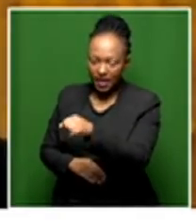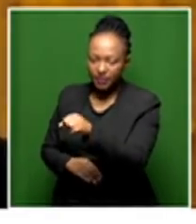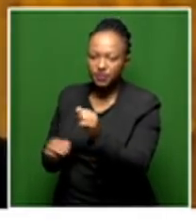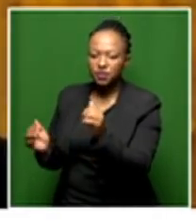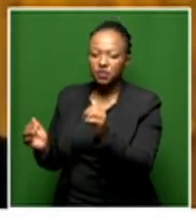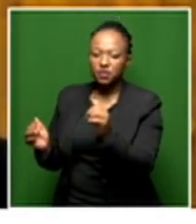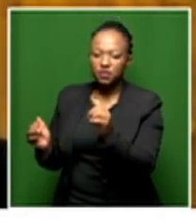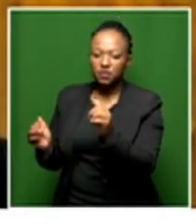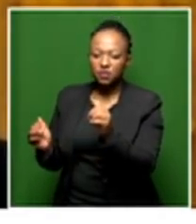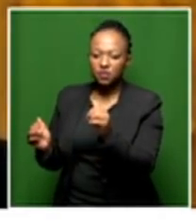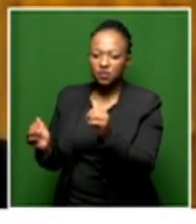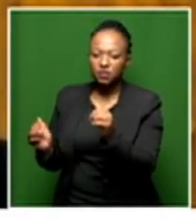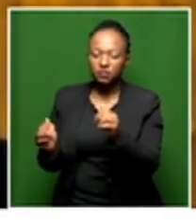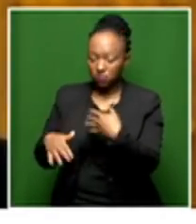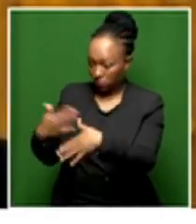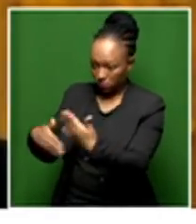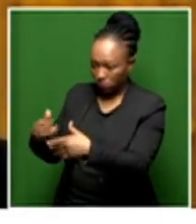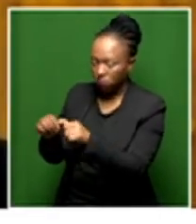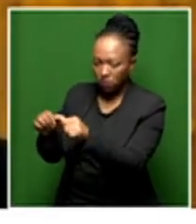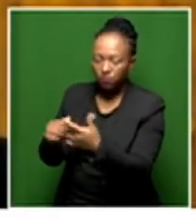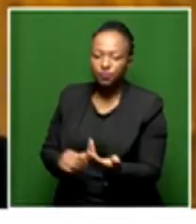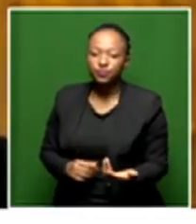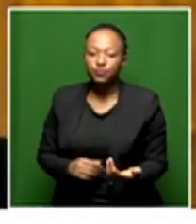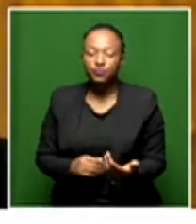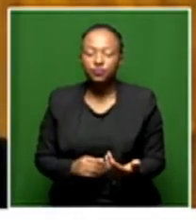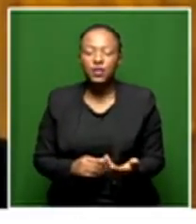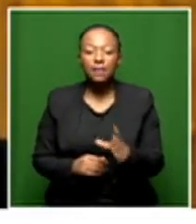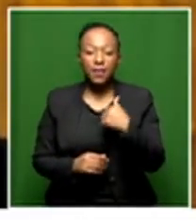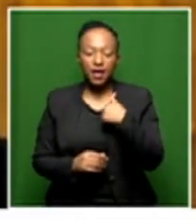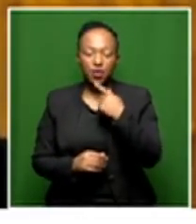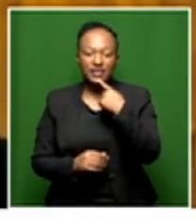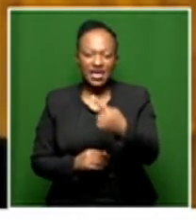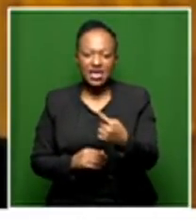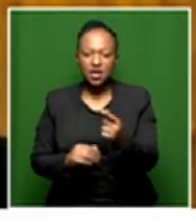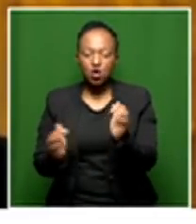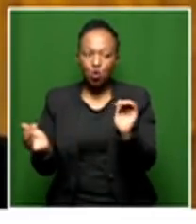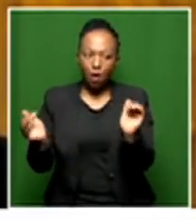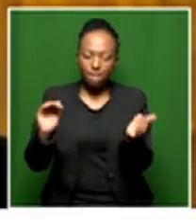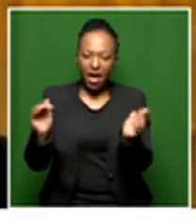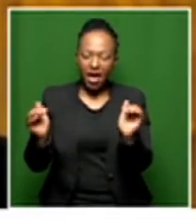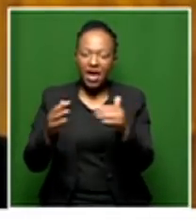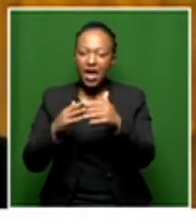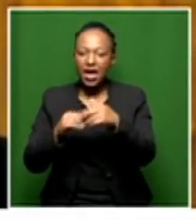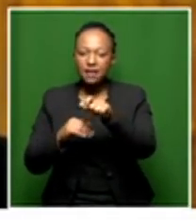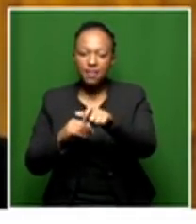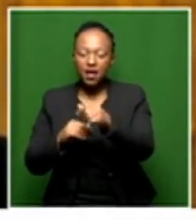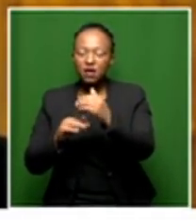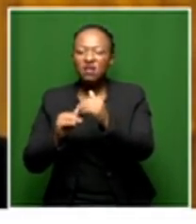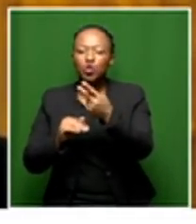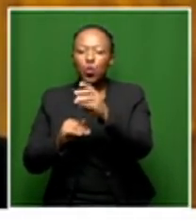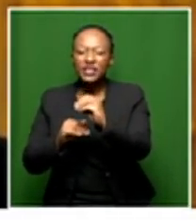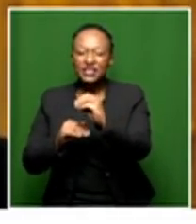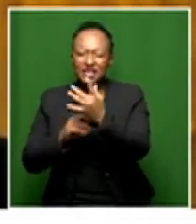we compare, Carry on, please. No, I was saying when we're comparing adults, anyone which is 20 years and